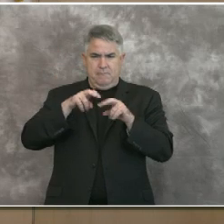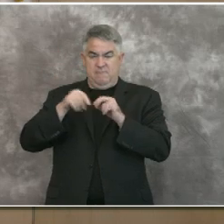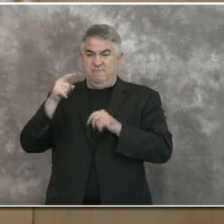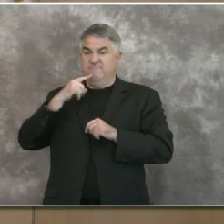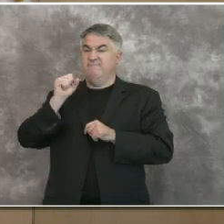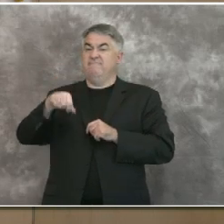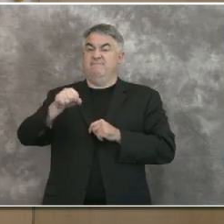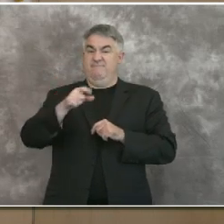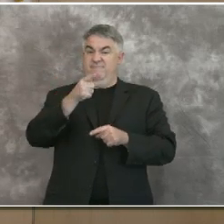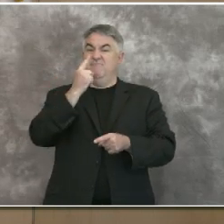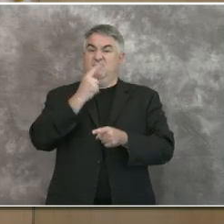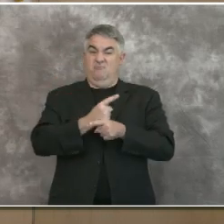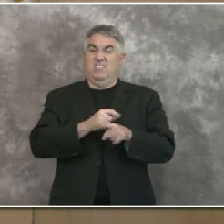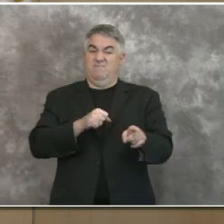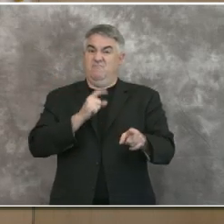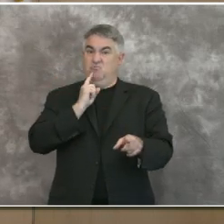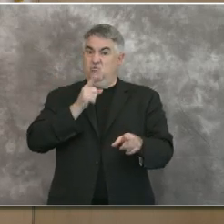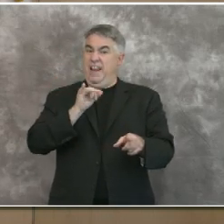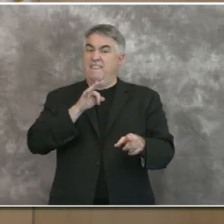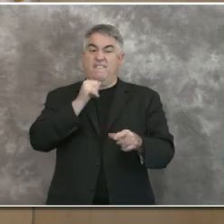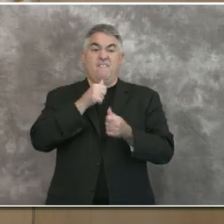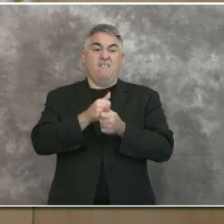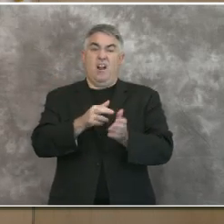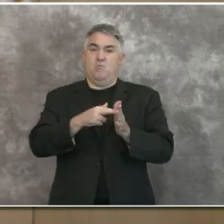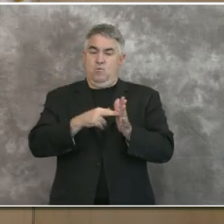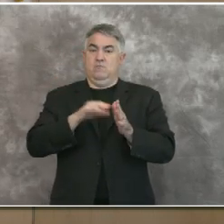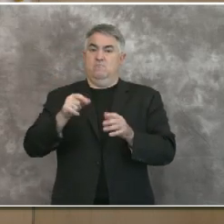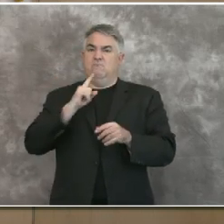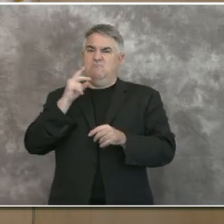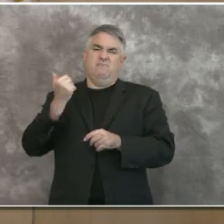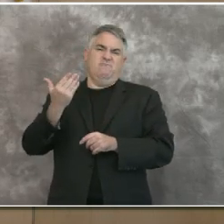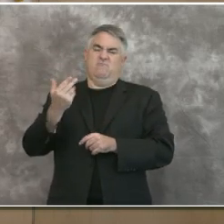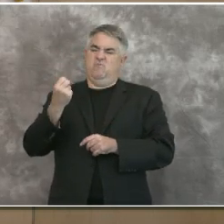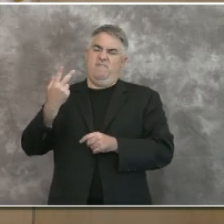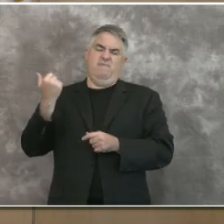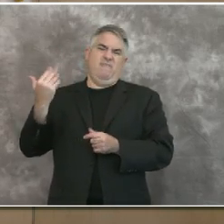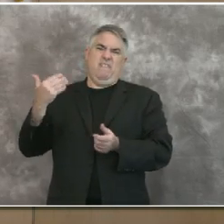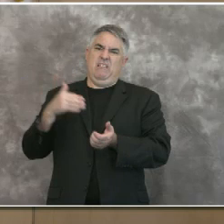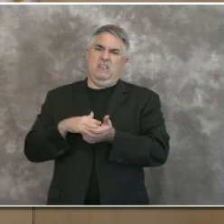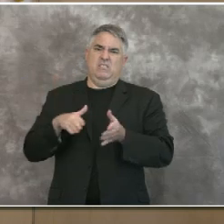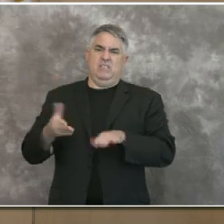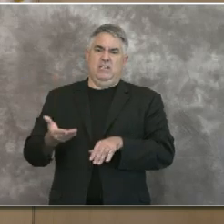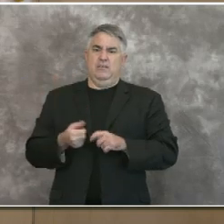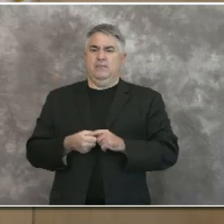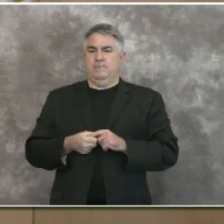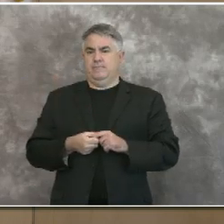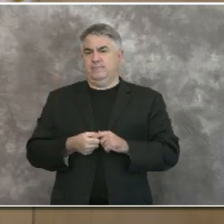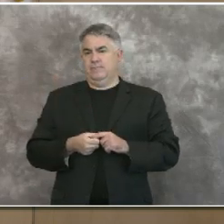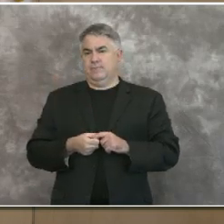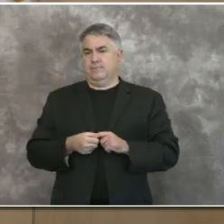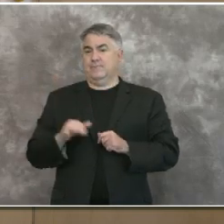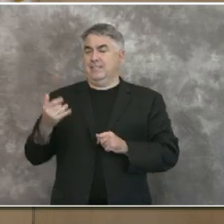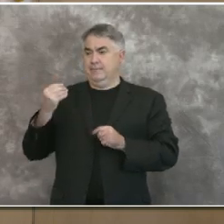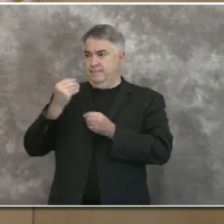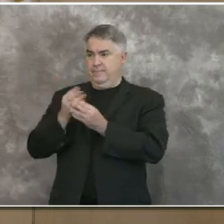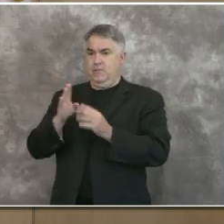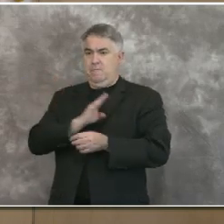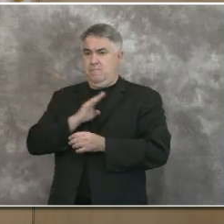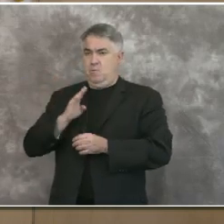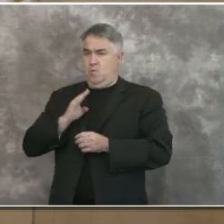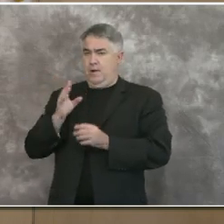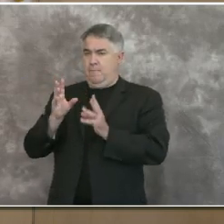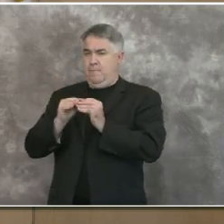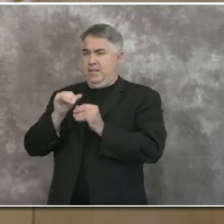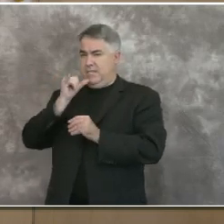modeling results. So in my presentation to the Board of Supervisors yesterday, I noted